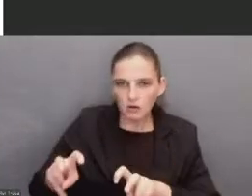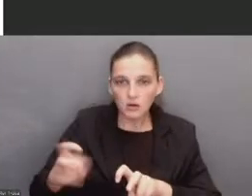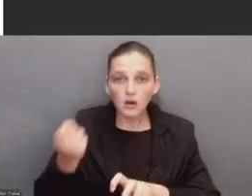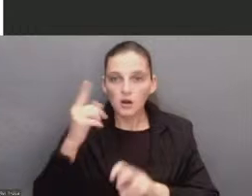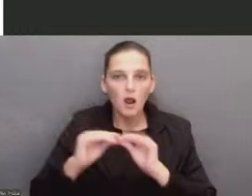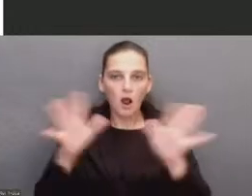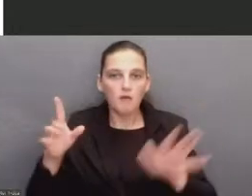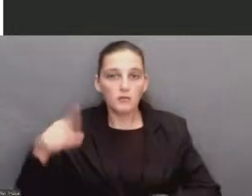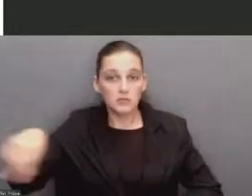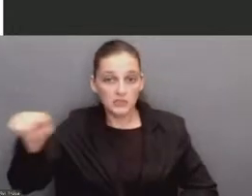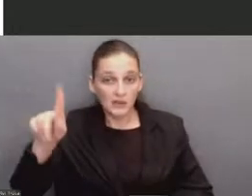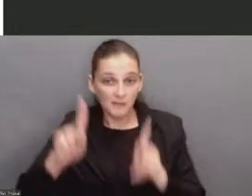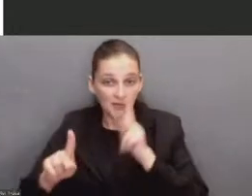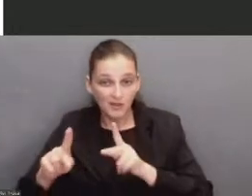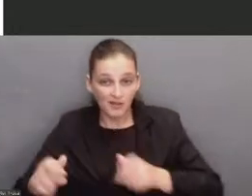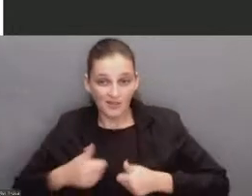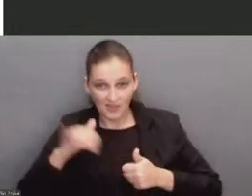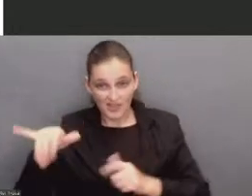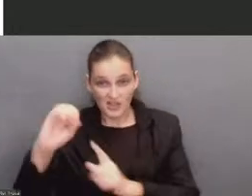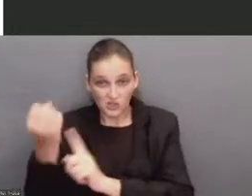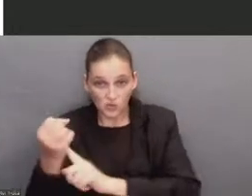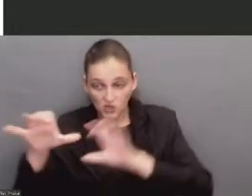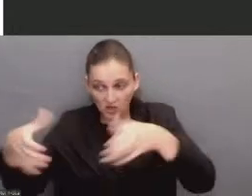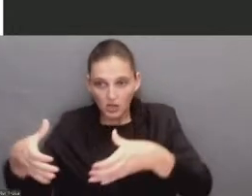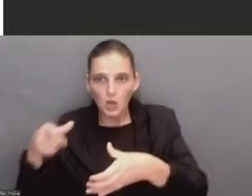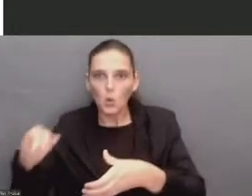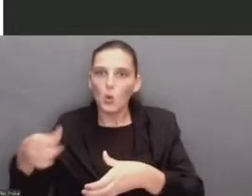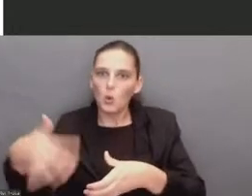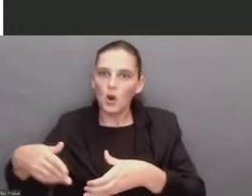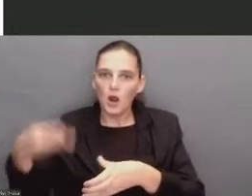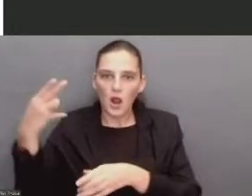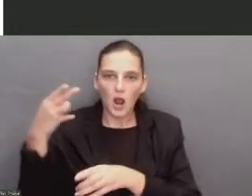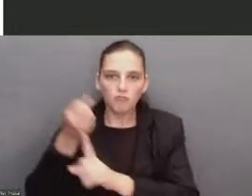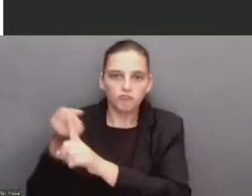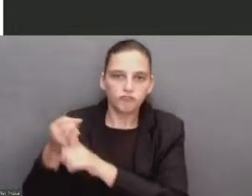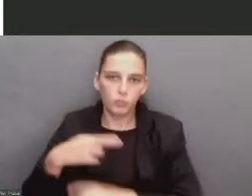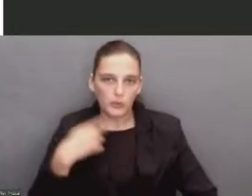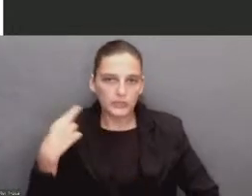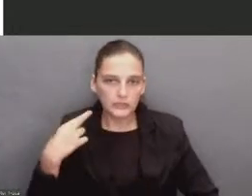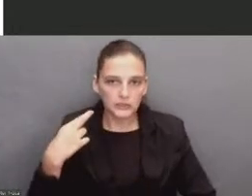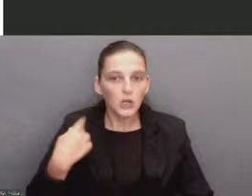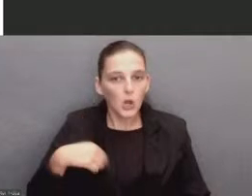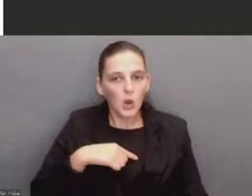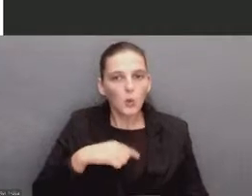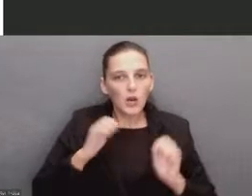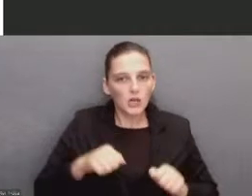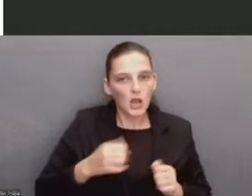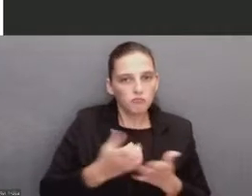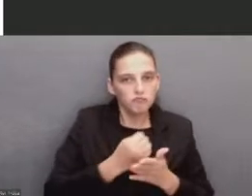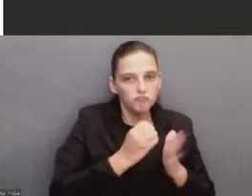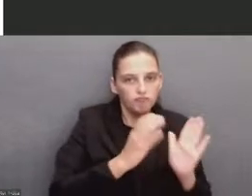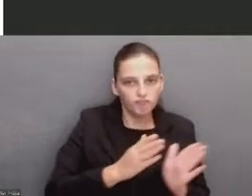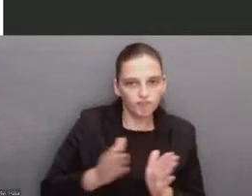settings are at higher risk, and there are things that you can do immediately. To an earlier comment by Dr. Venters